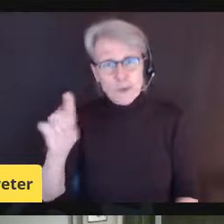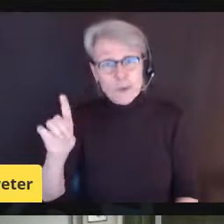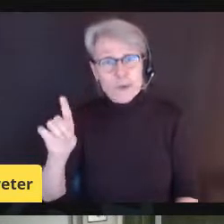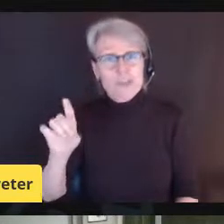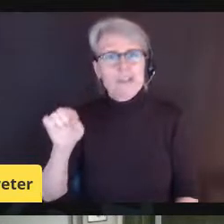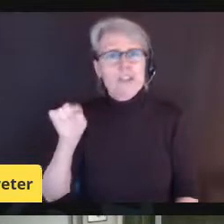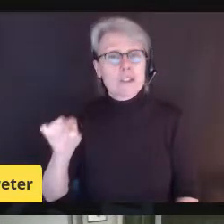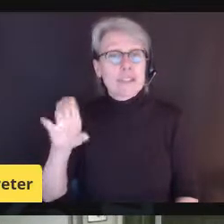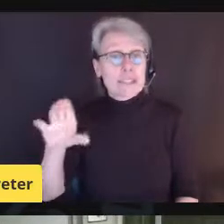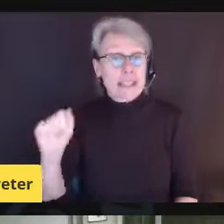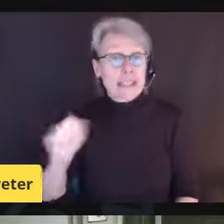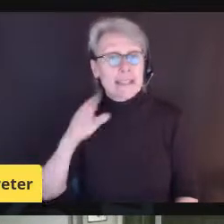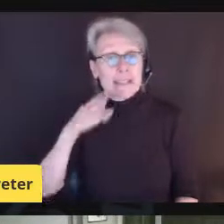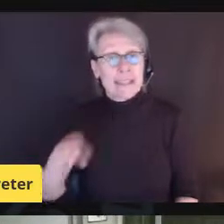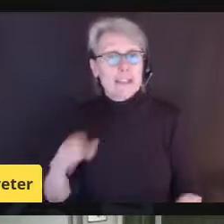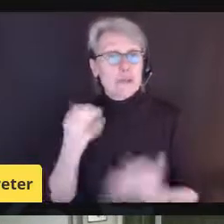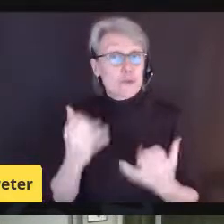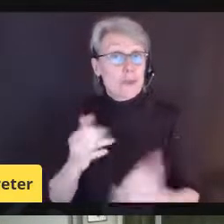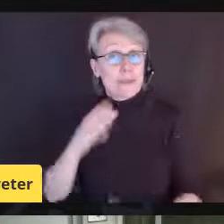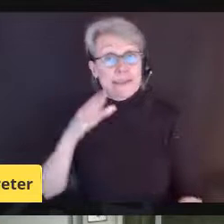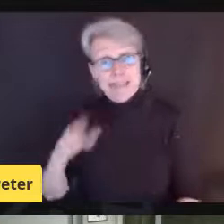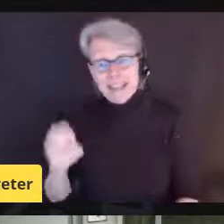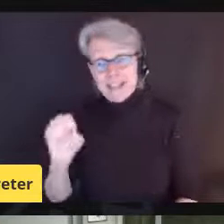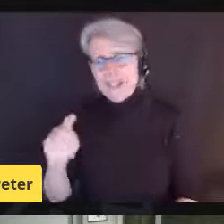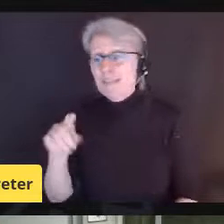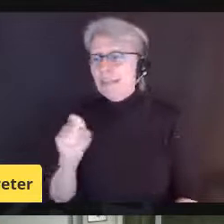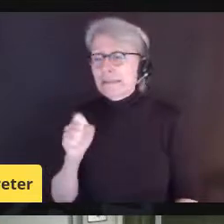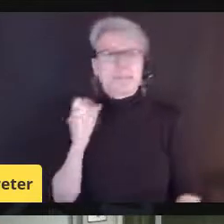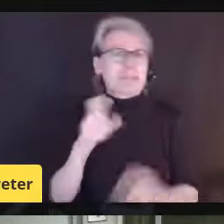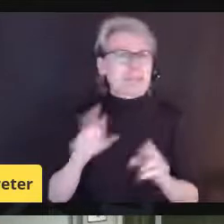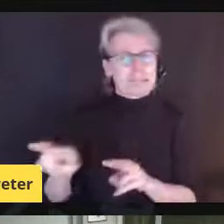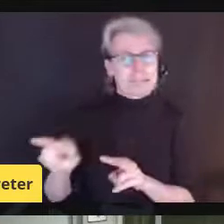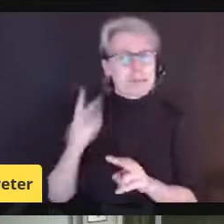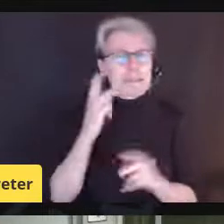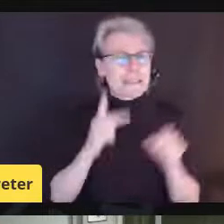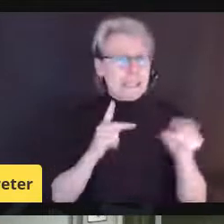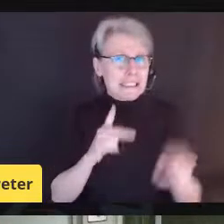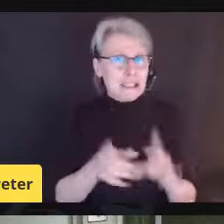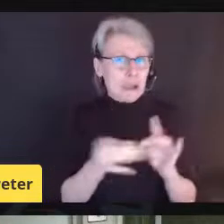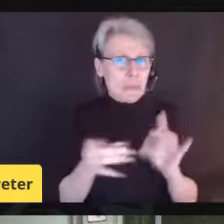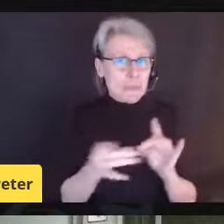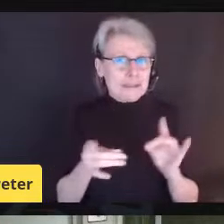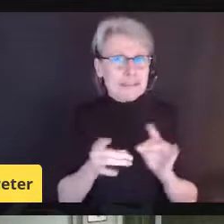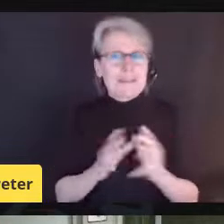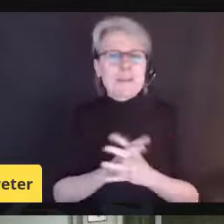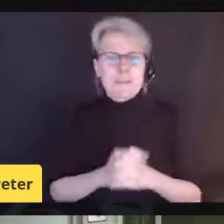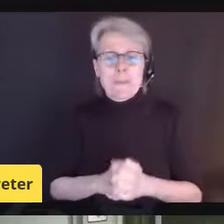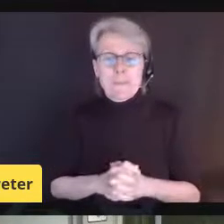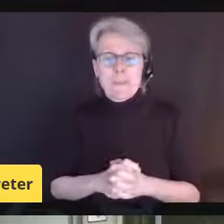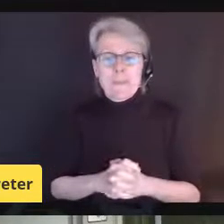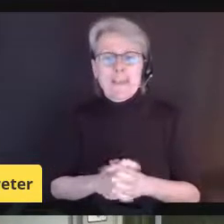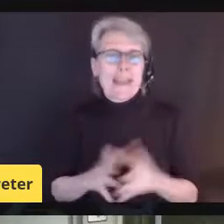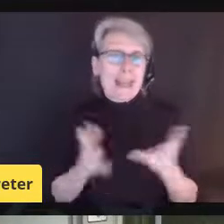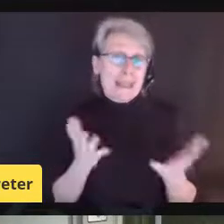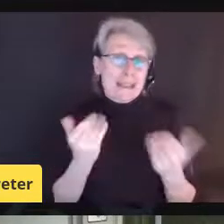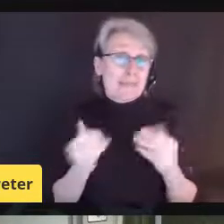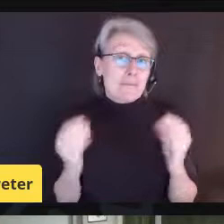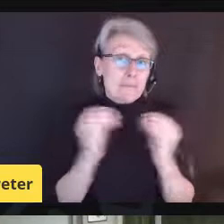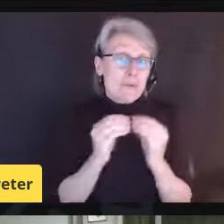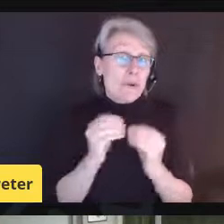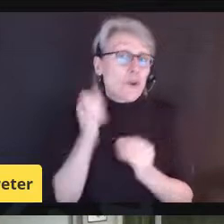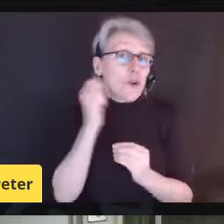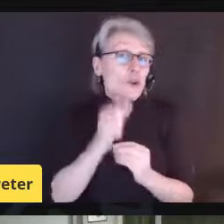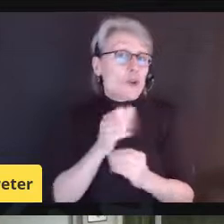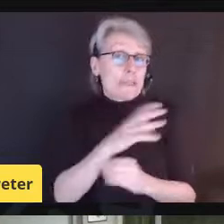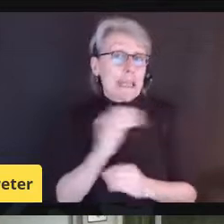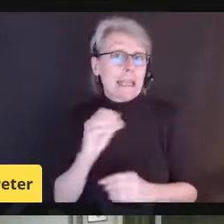www.scienceworld.ca/today/events. And hopefully that will pop up in the comments very soon there. No worries. And then more Girls in STEAM events. We